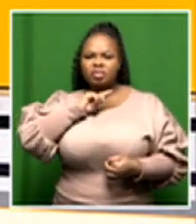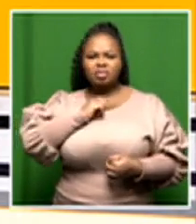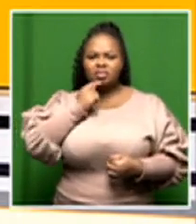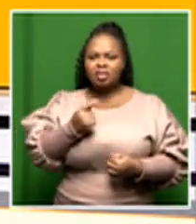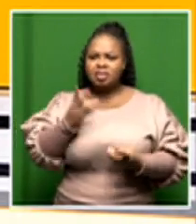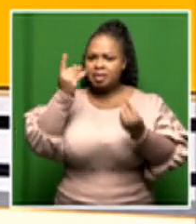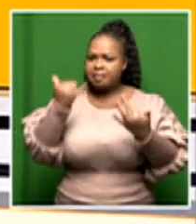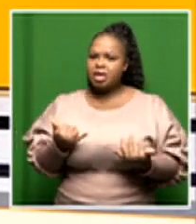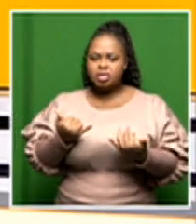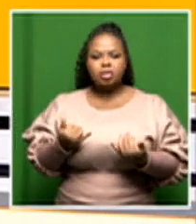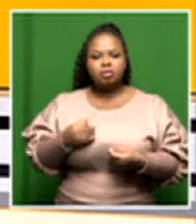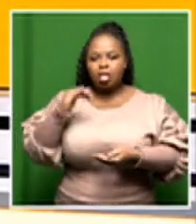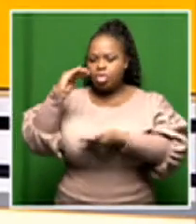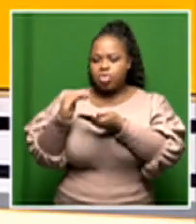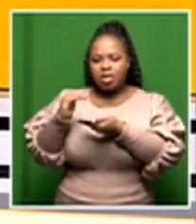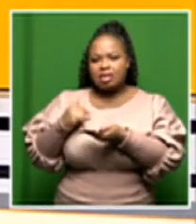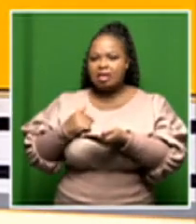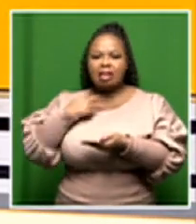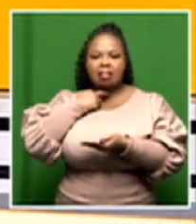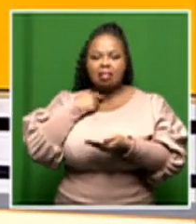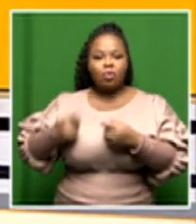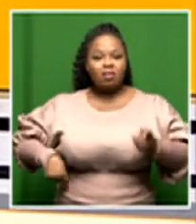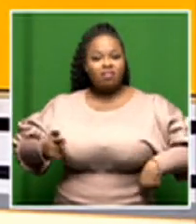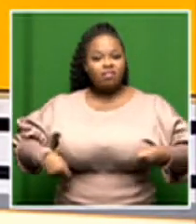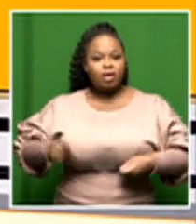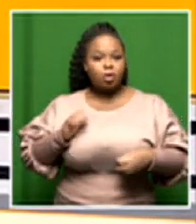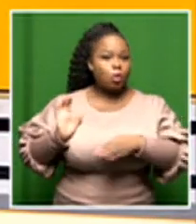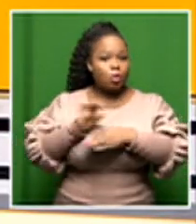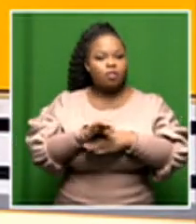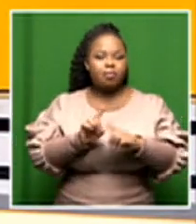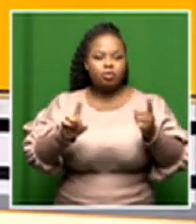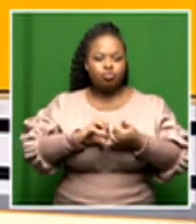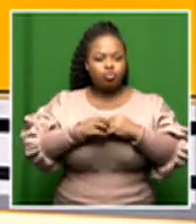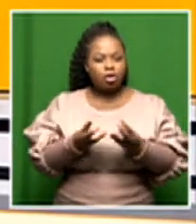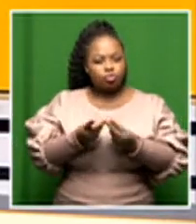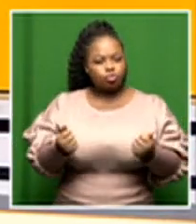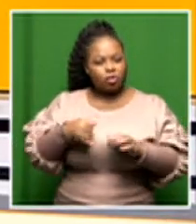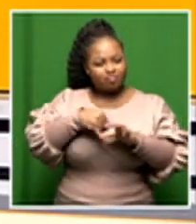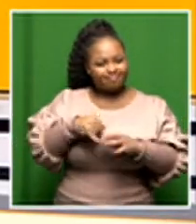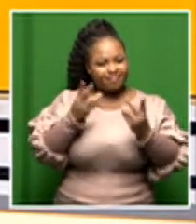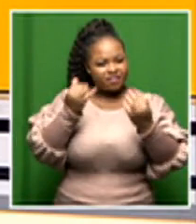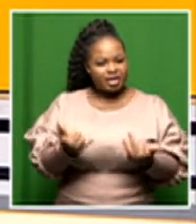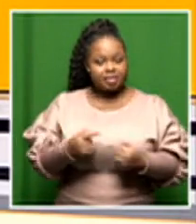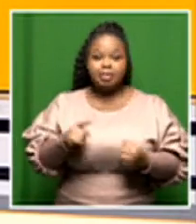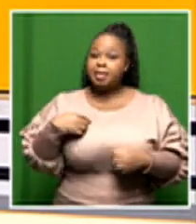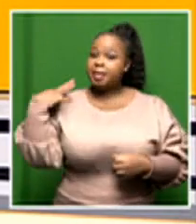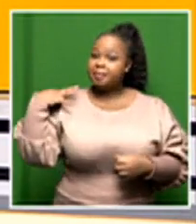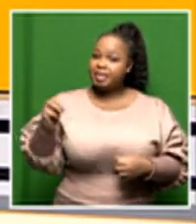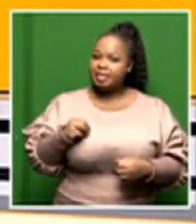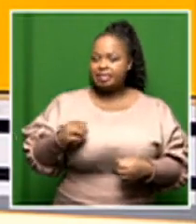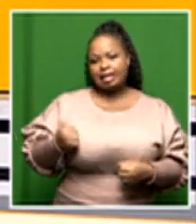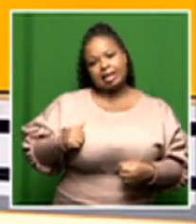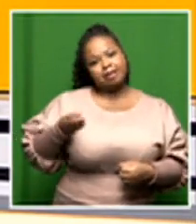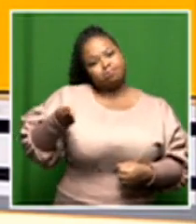another issue that needs urgent attention if the department's financial woes are to be addressed. Well, we're very lucky to have the Minister with us this